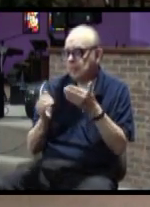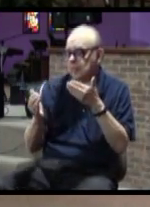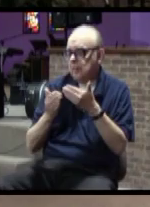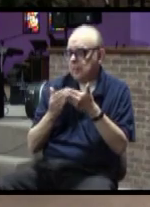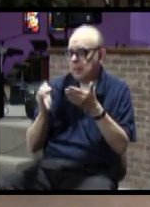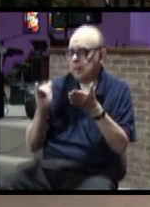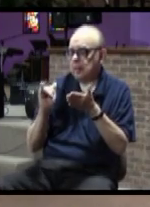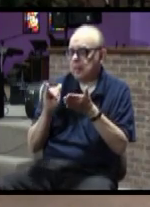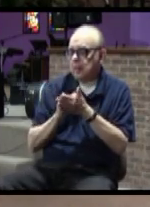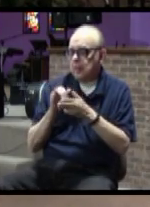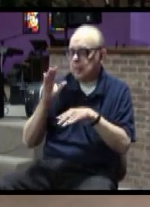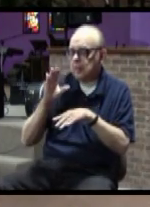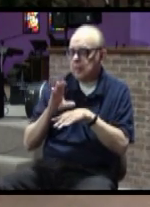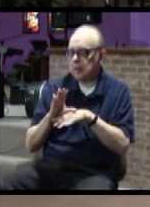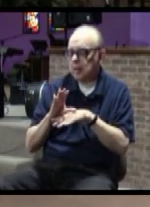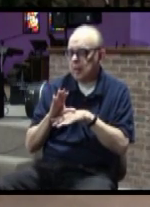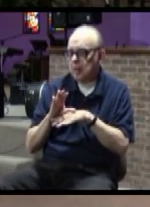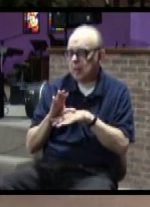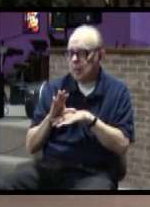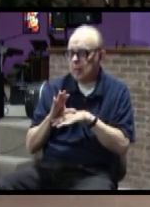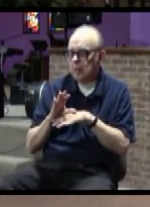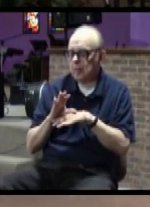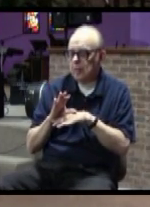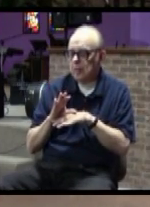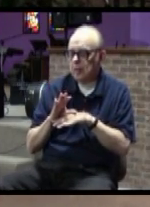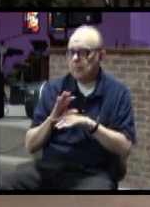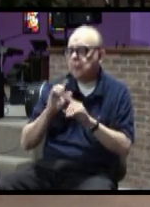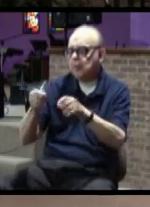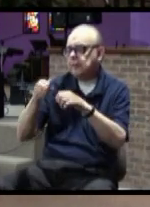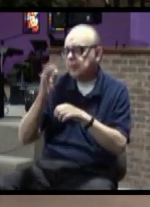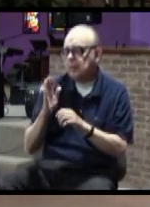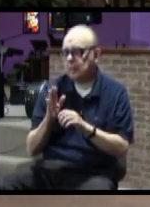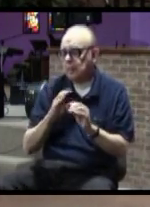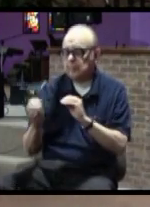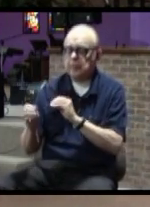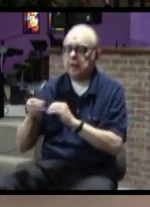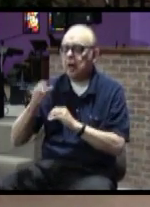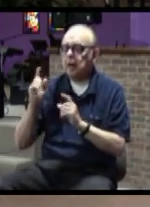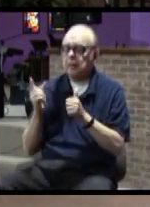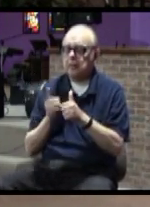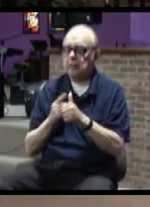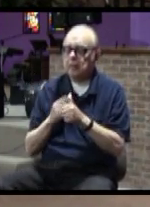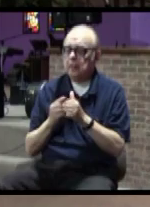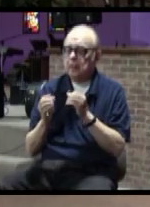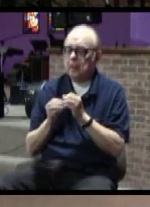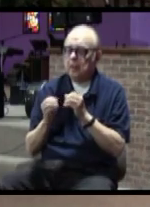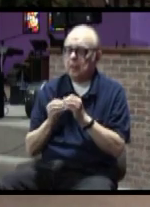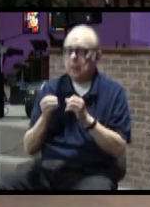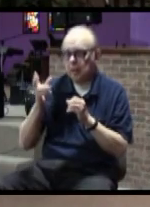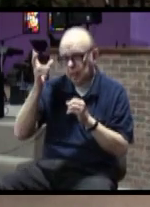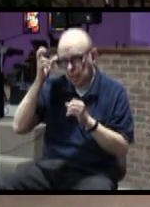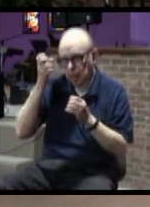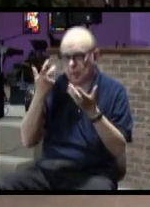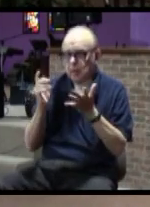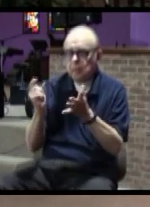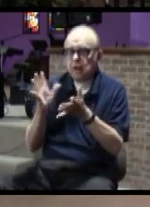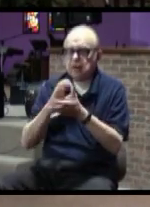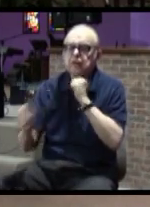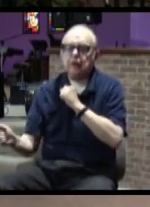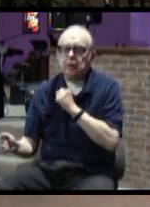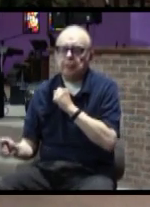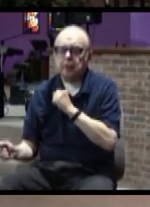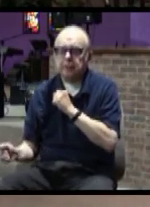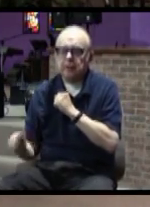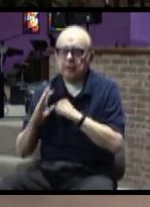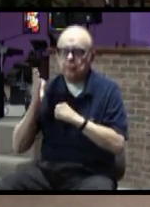this. The closer that a church gets to the point of coming to God and putting God first, the more Satan is